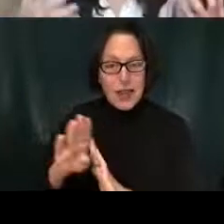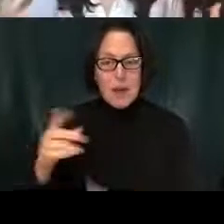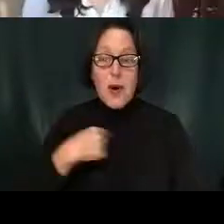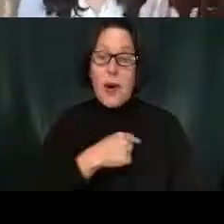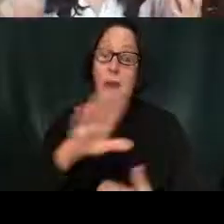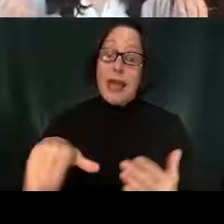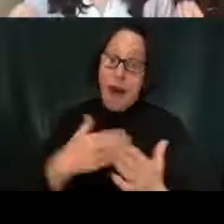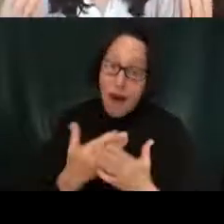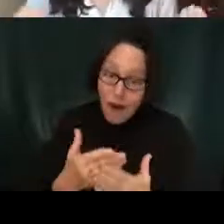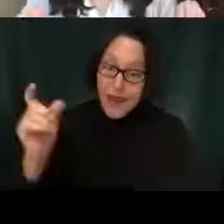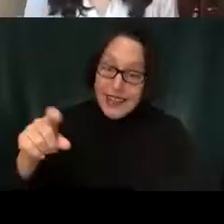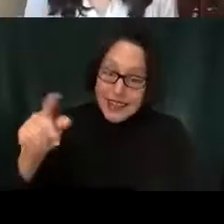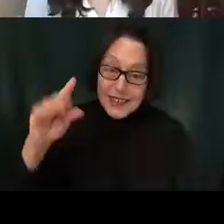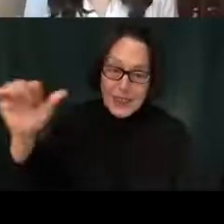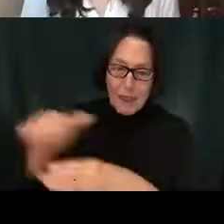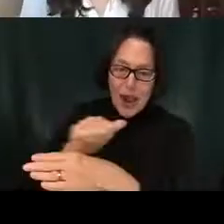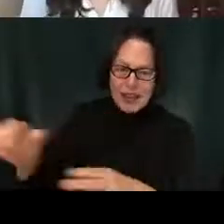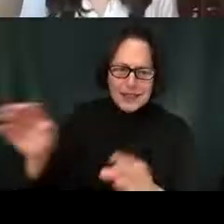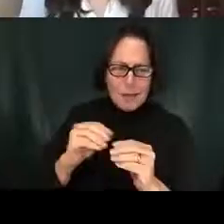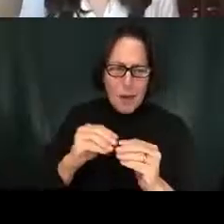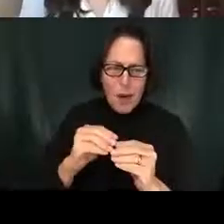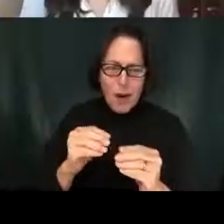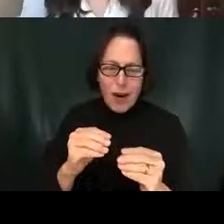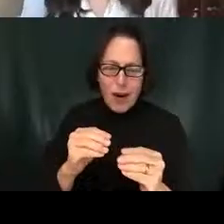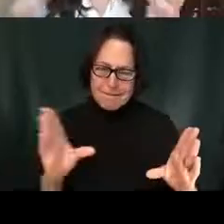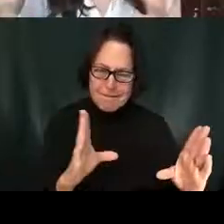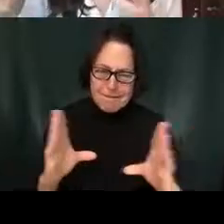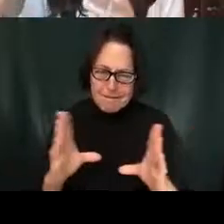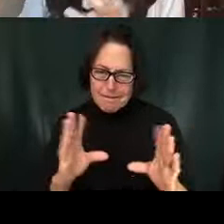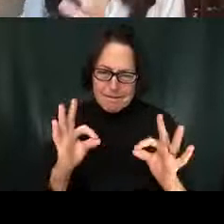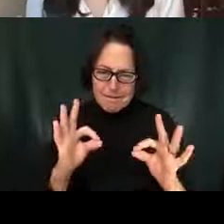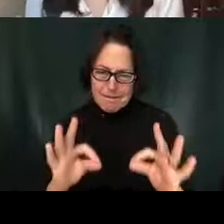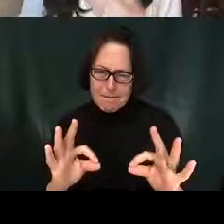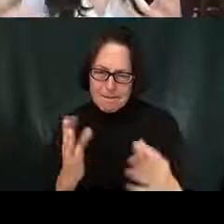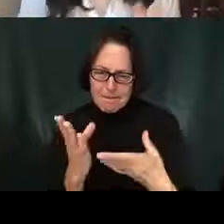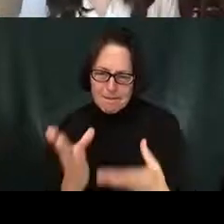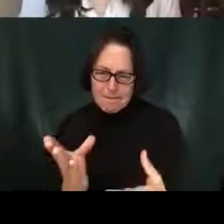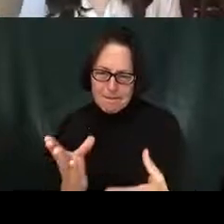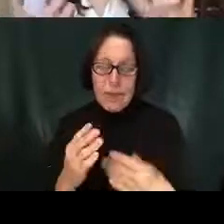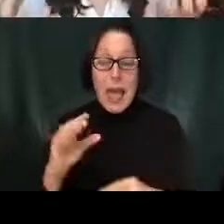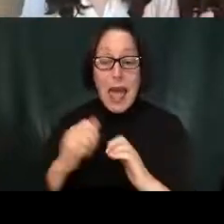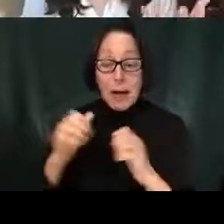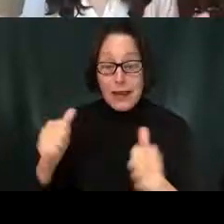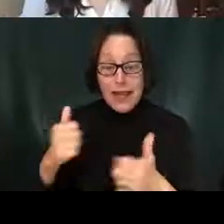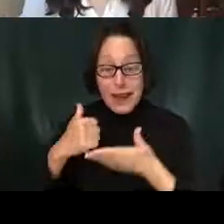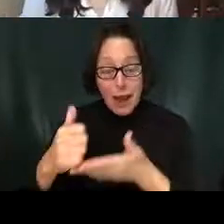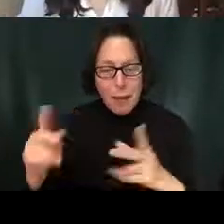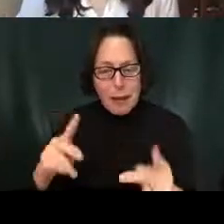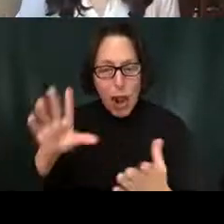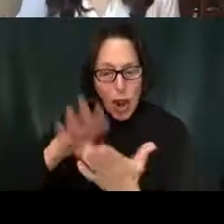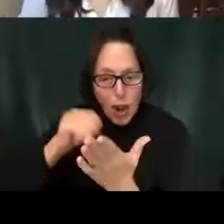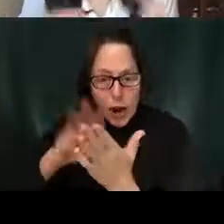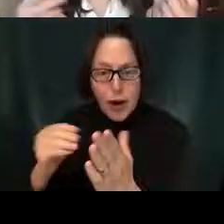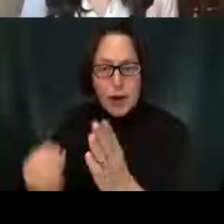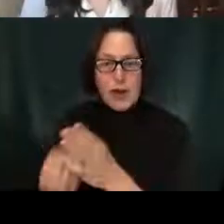all need to practice more of, how we can help people learn and grow,